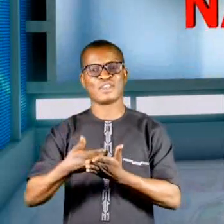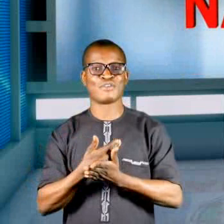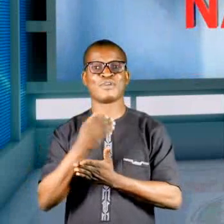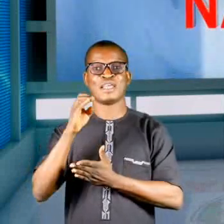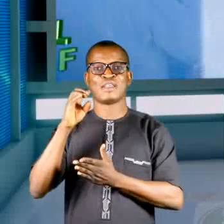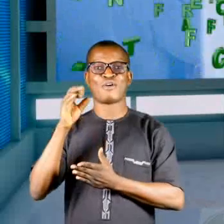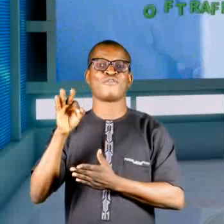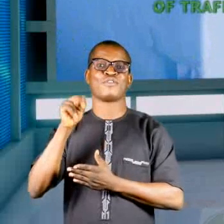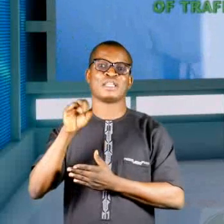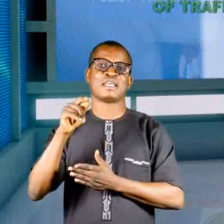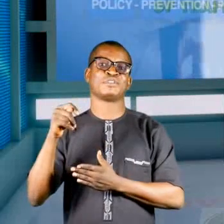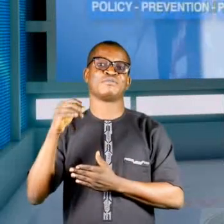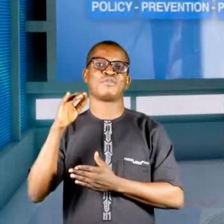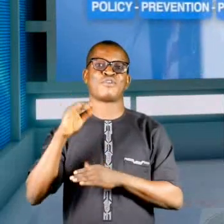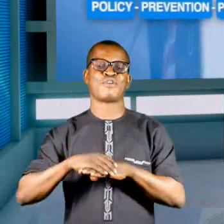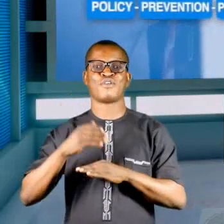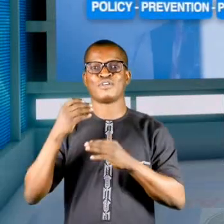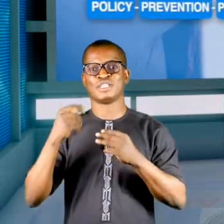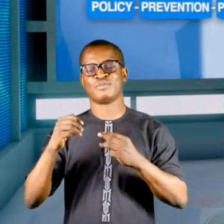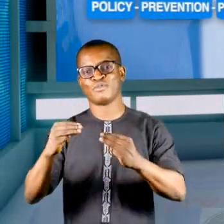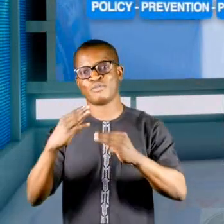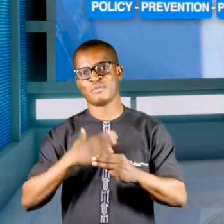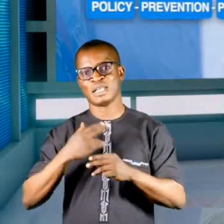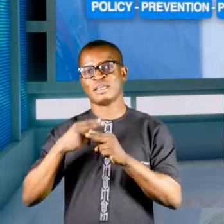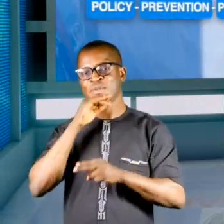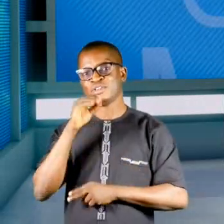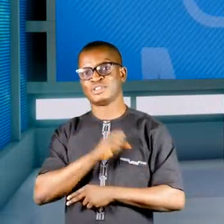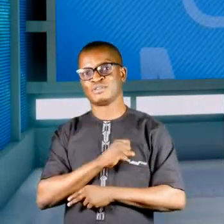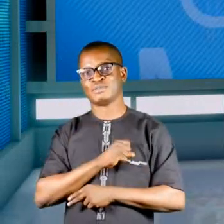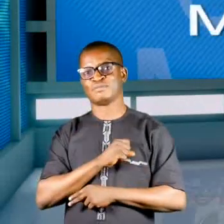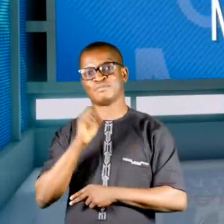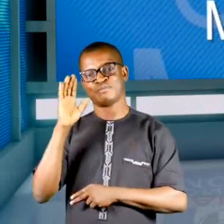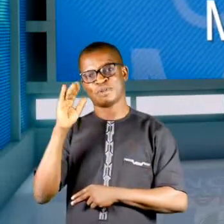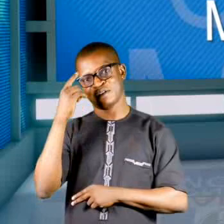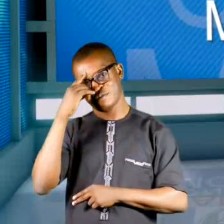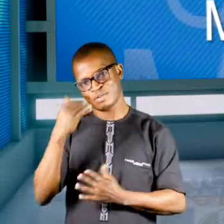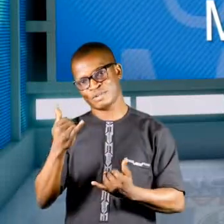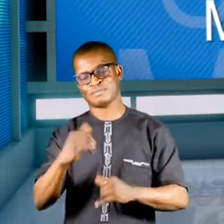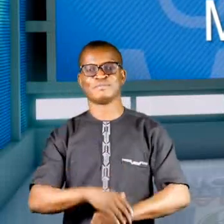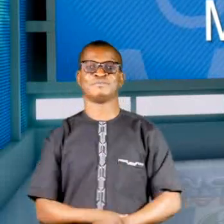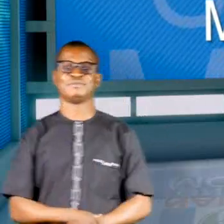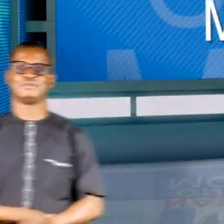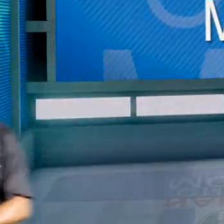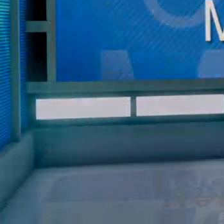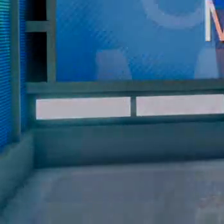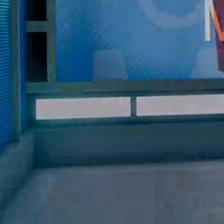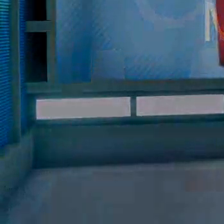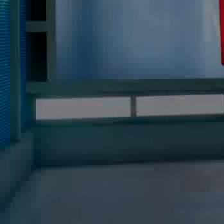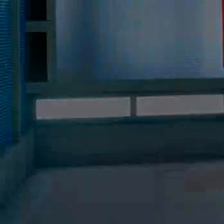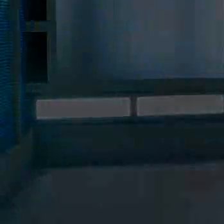another episode of NAPTIP On The Move. My name is Angela Agwegi. Bye for now.